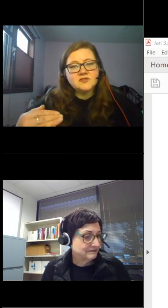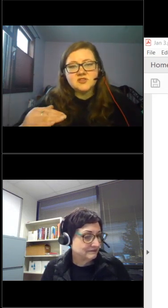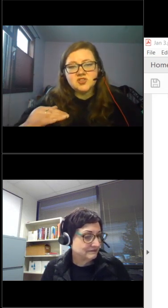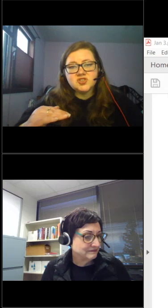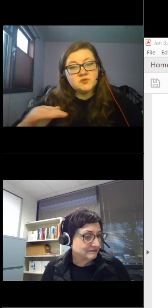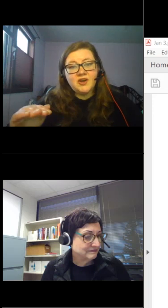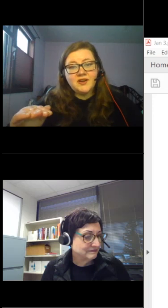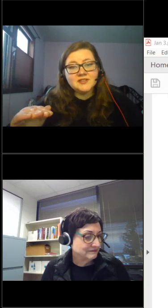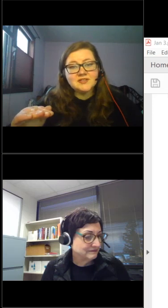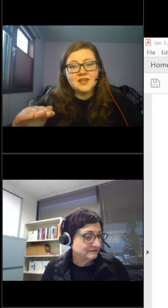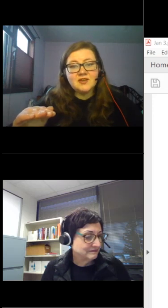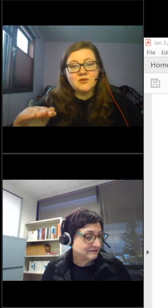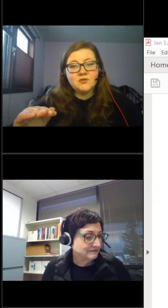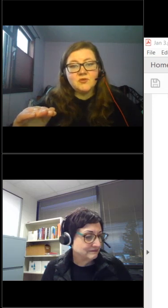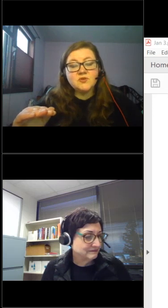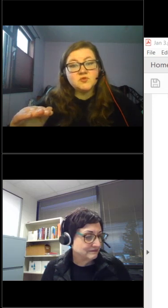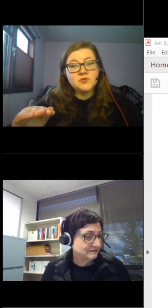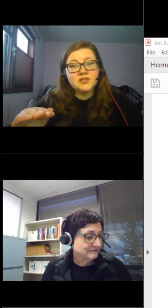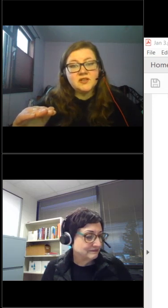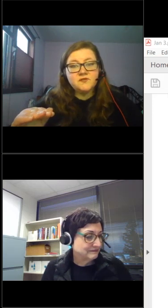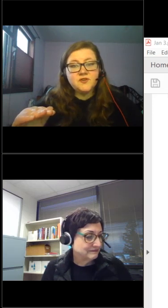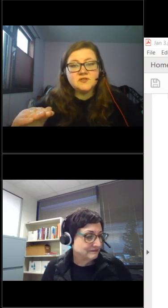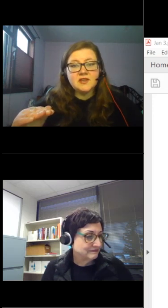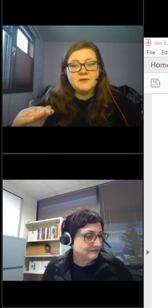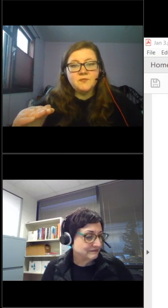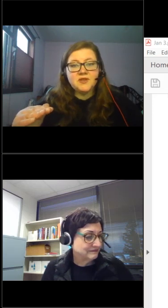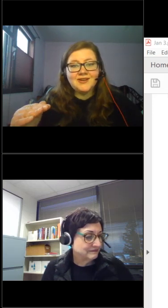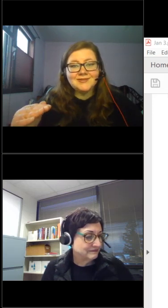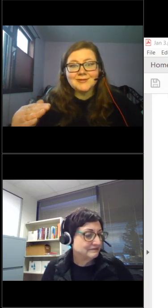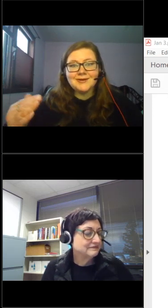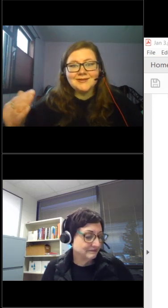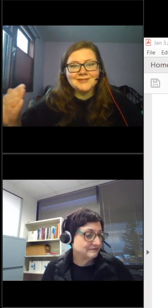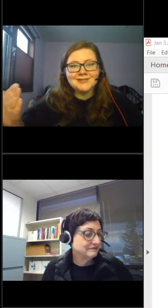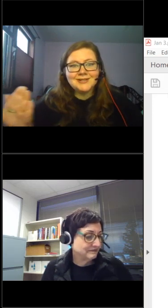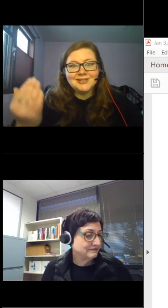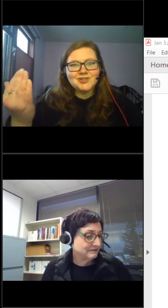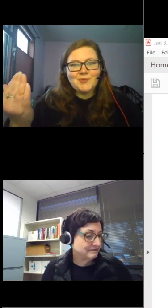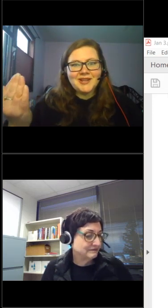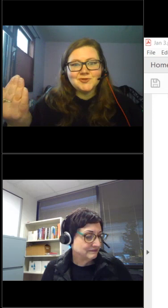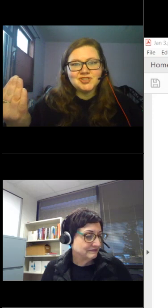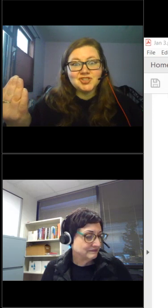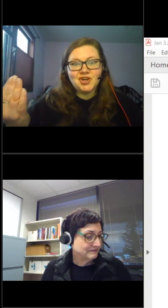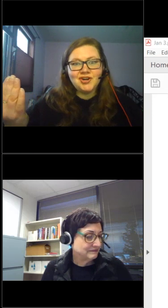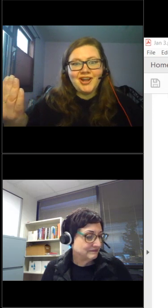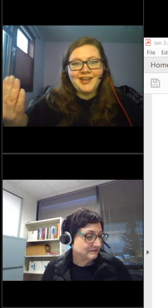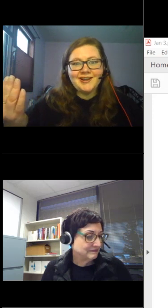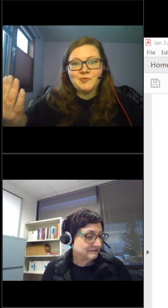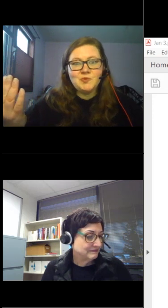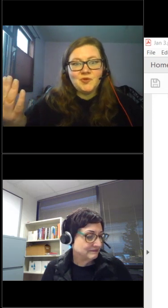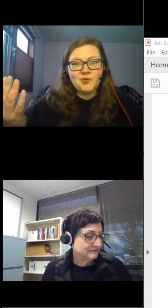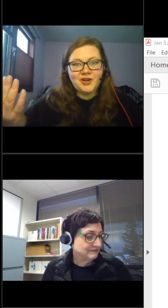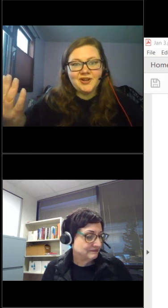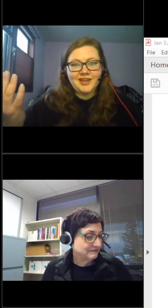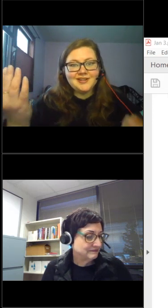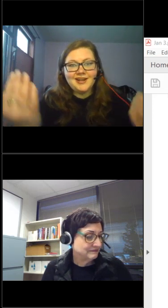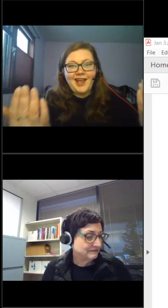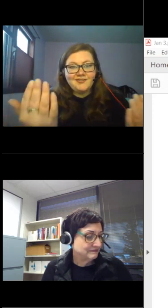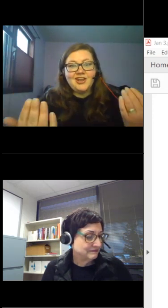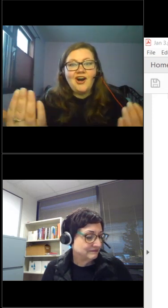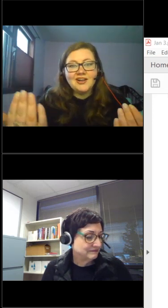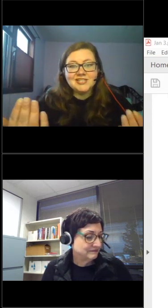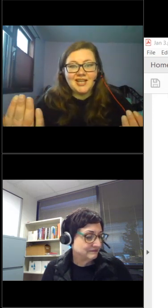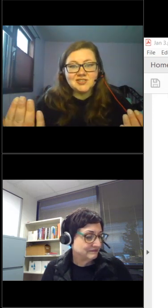And just to be honest, it was really confusing because a signature page was just turned in and people didn't